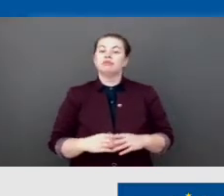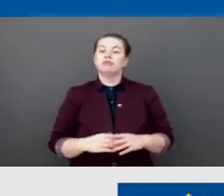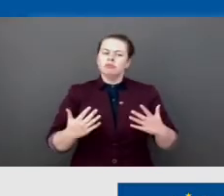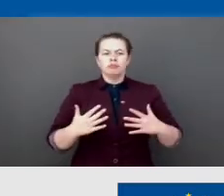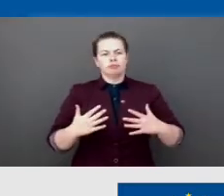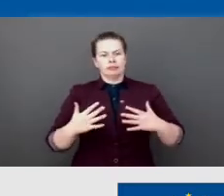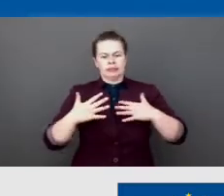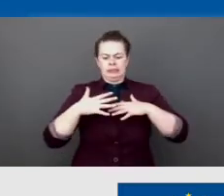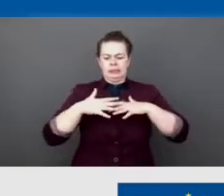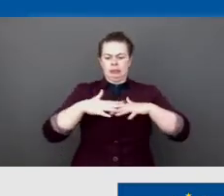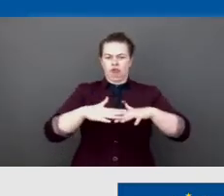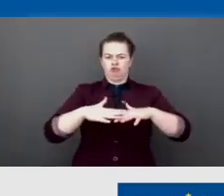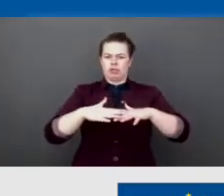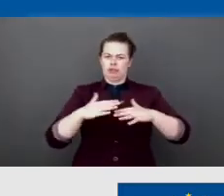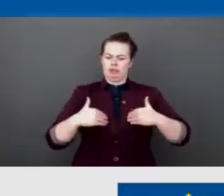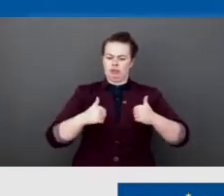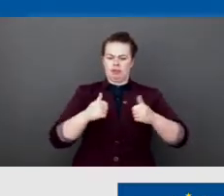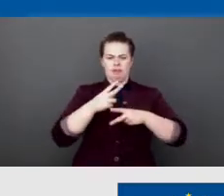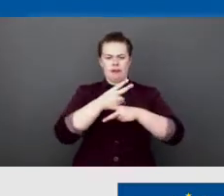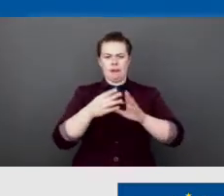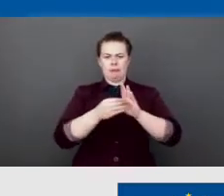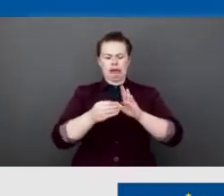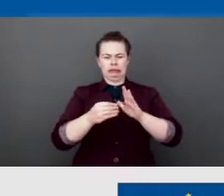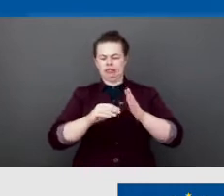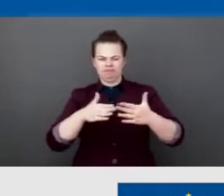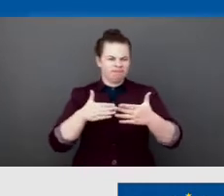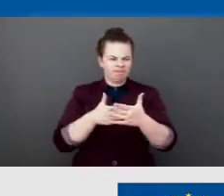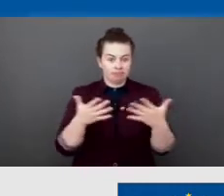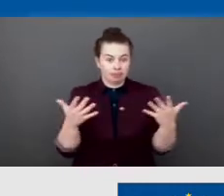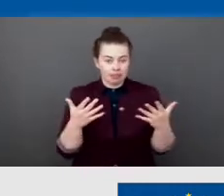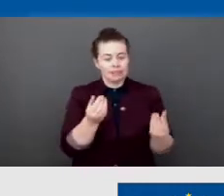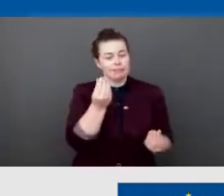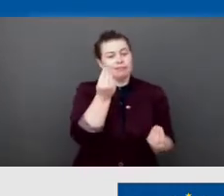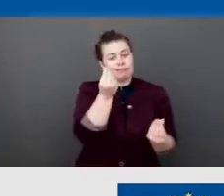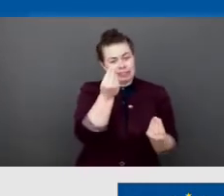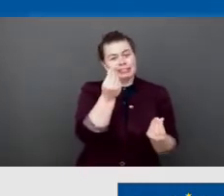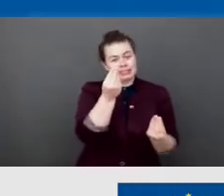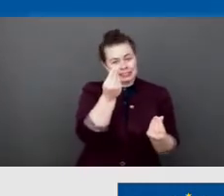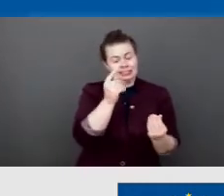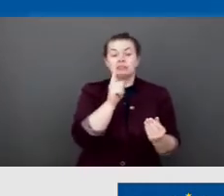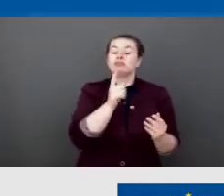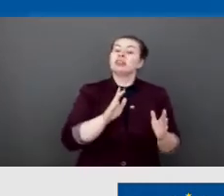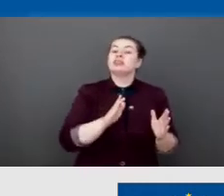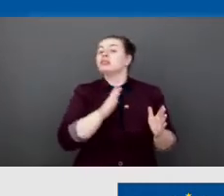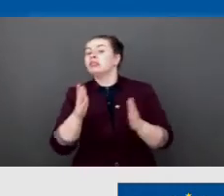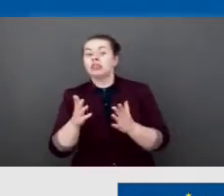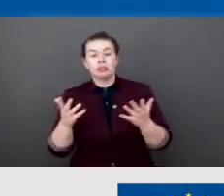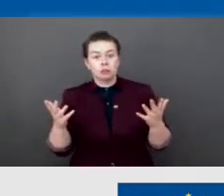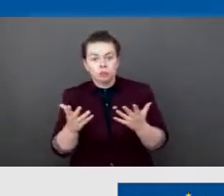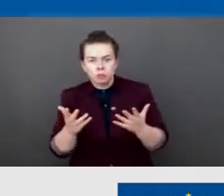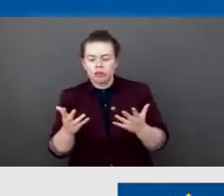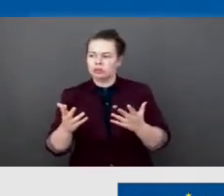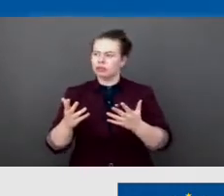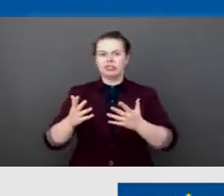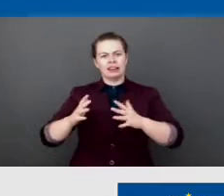In terms of establishing integrated care, financing obviously is a key issue. However, the overarching accountability infrastructure is the